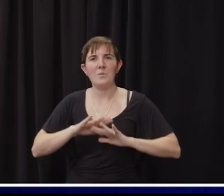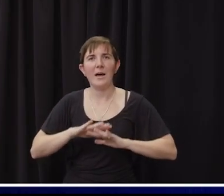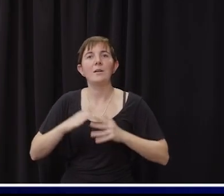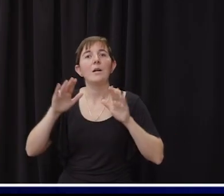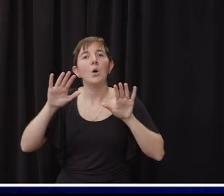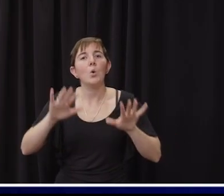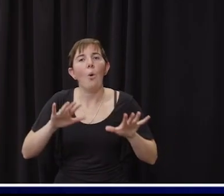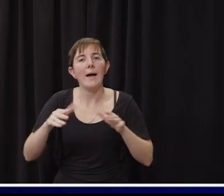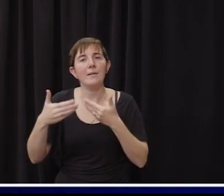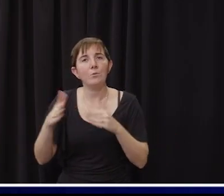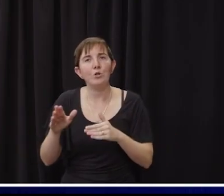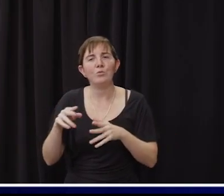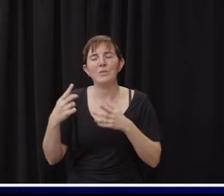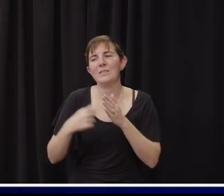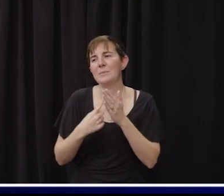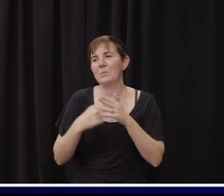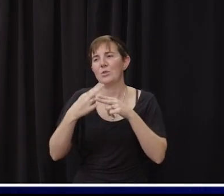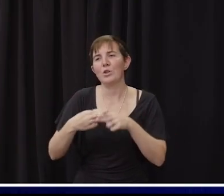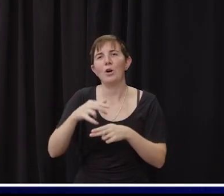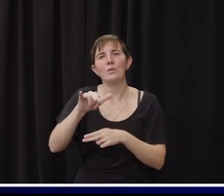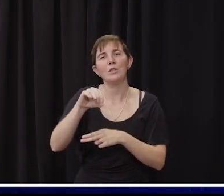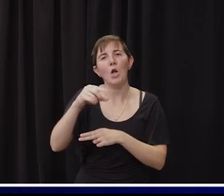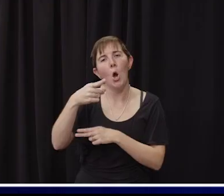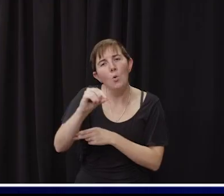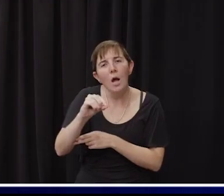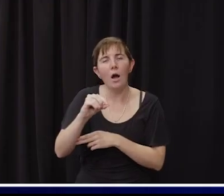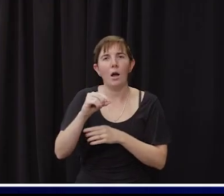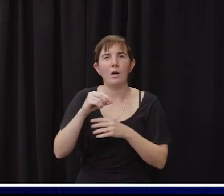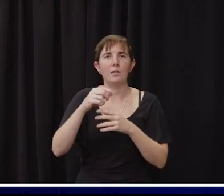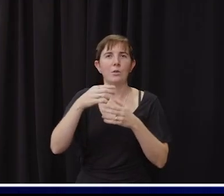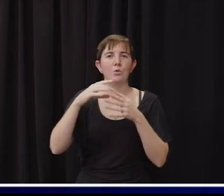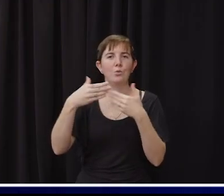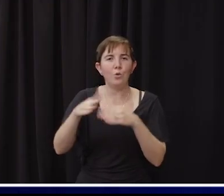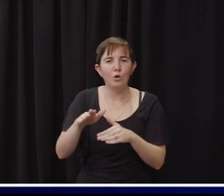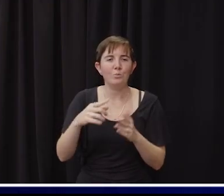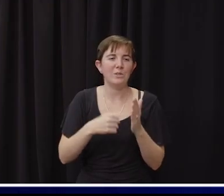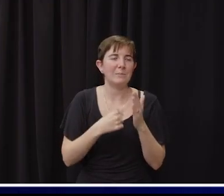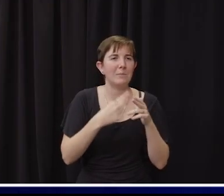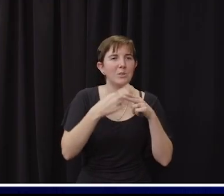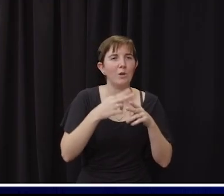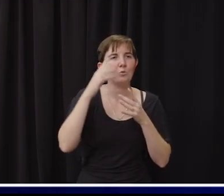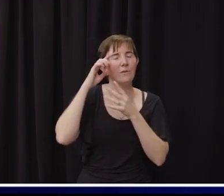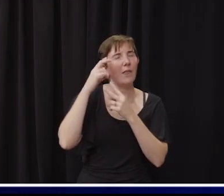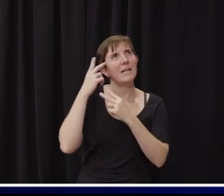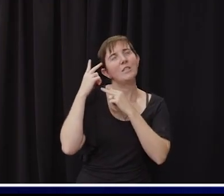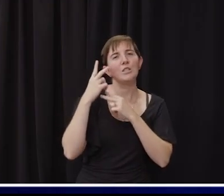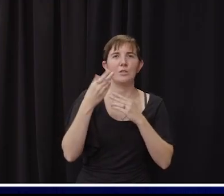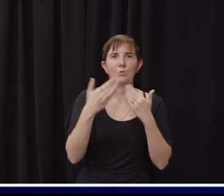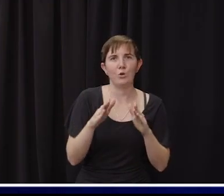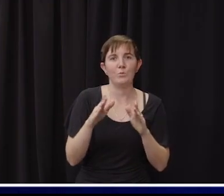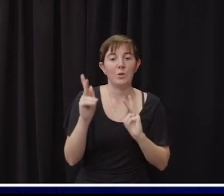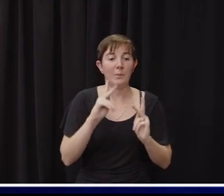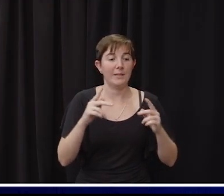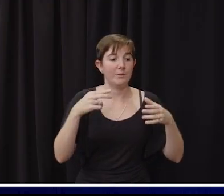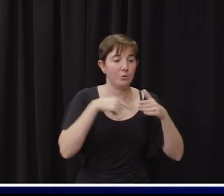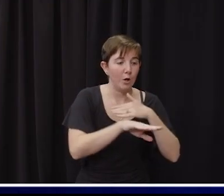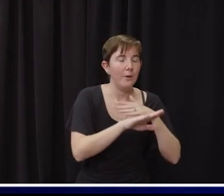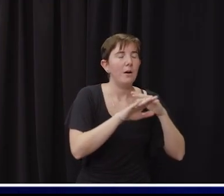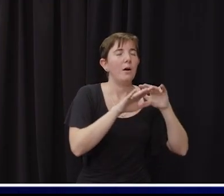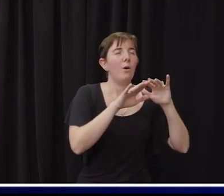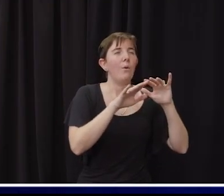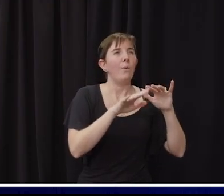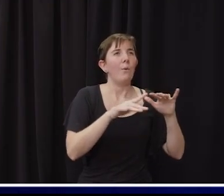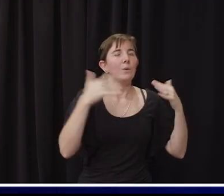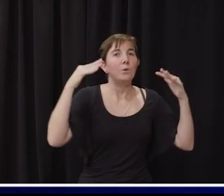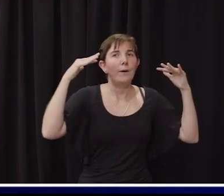Sometimes they're called yoga rooms, sometimes they're called reflection rooms, but having a place where noise kind of gets drowned